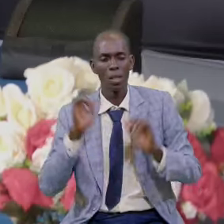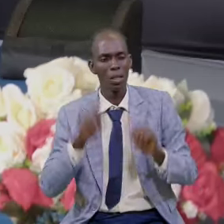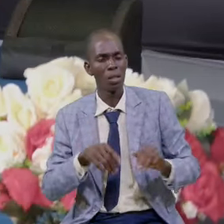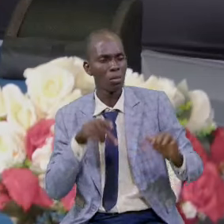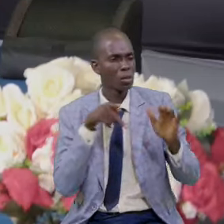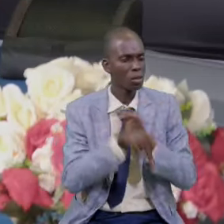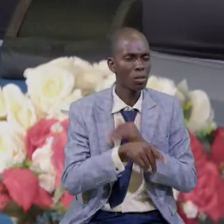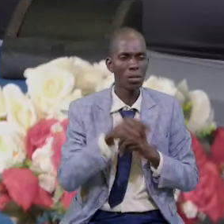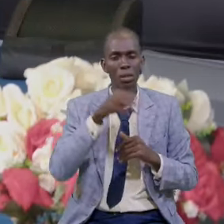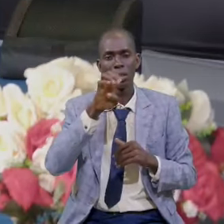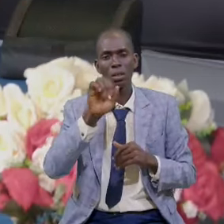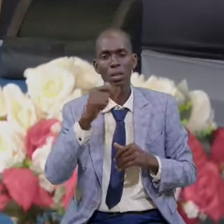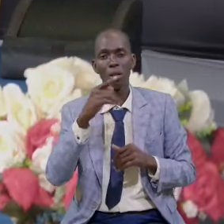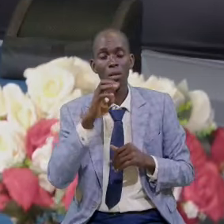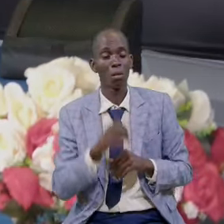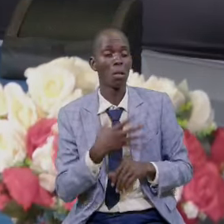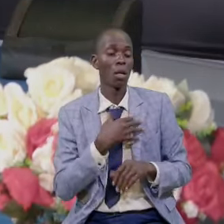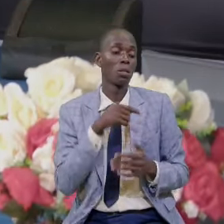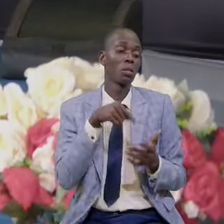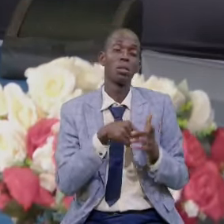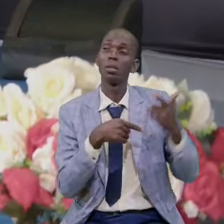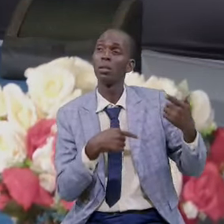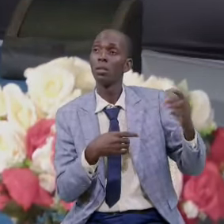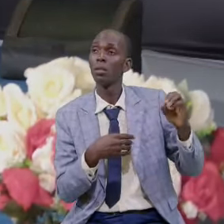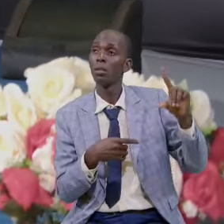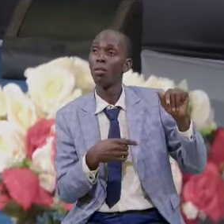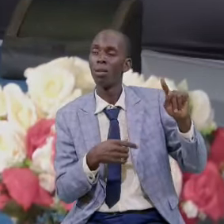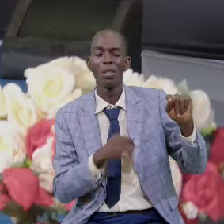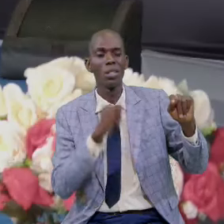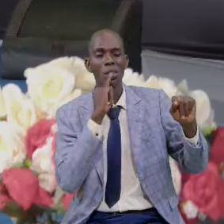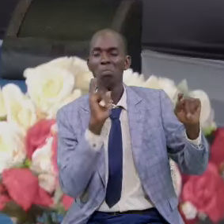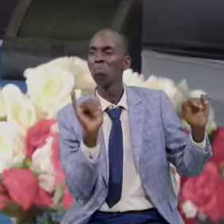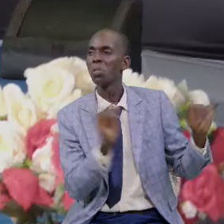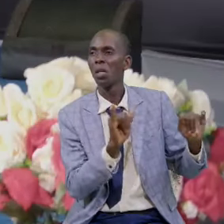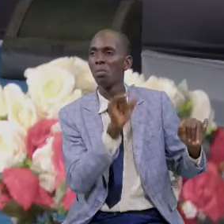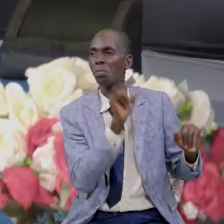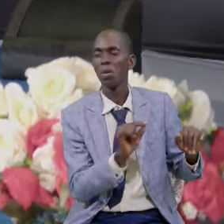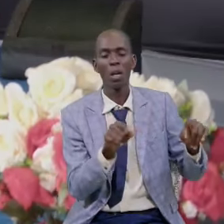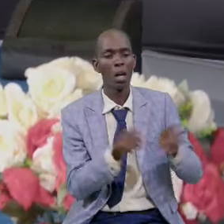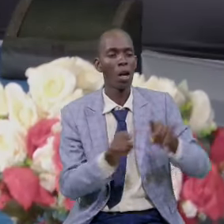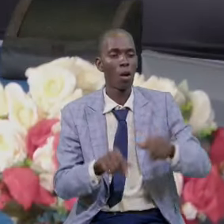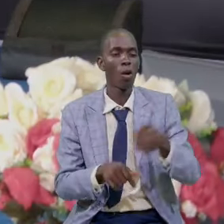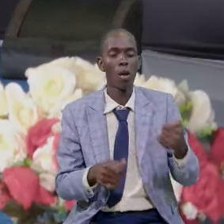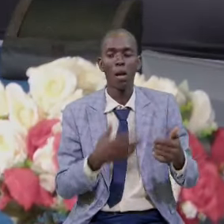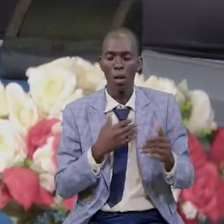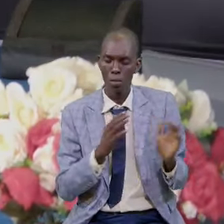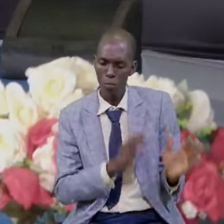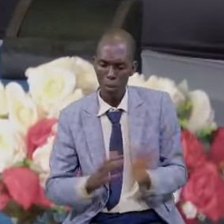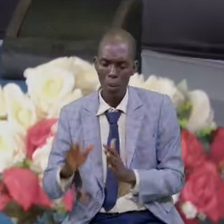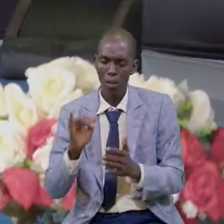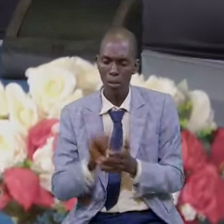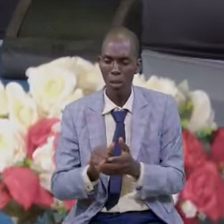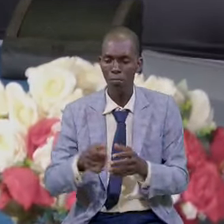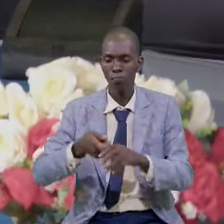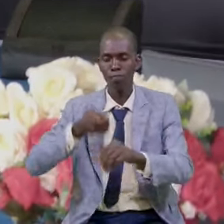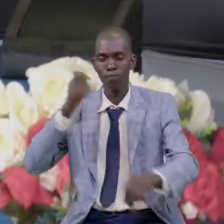one is no greater than that. And so he prepared a sling and prepared a stone.